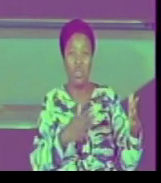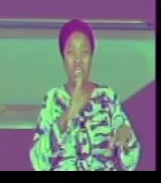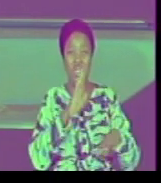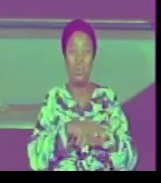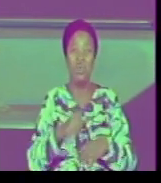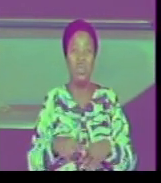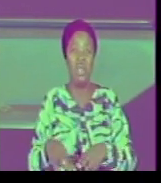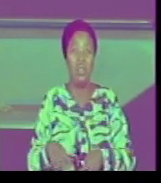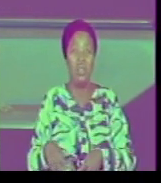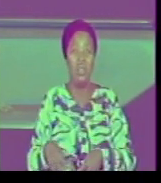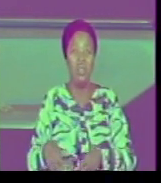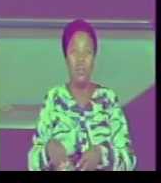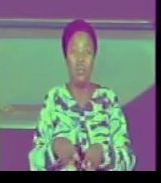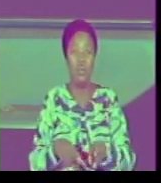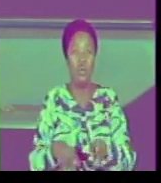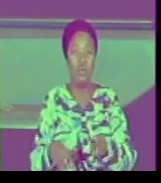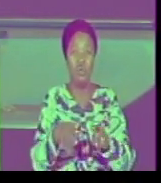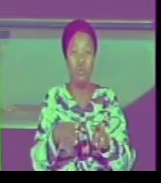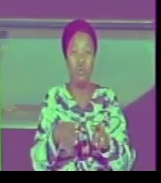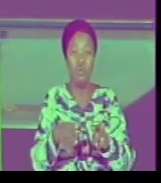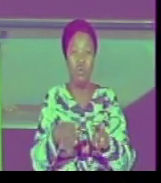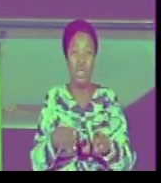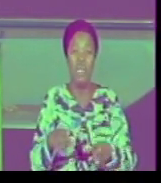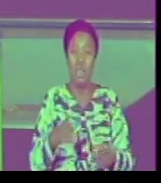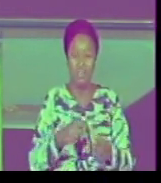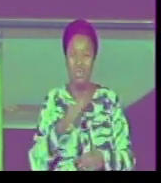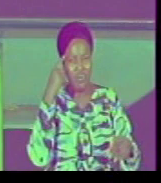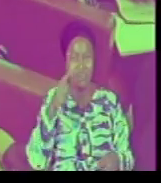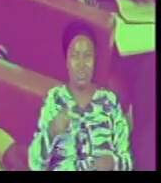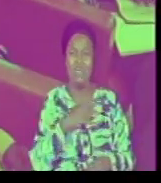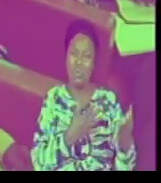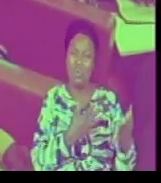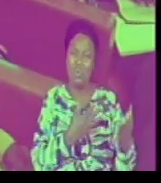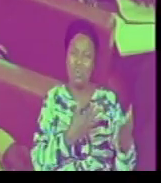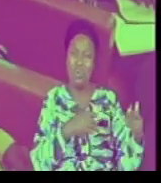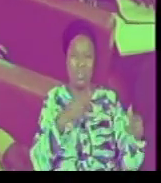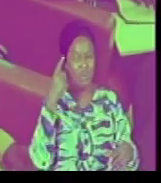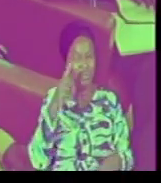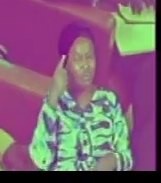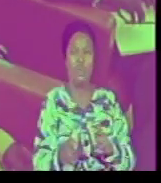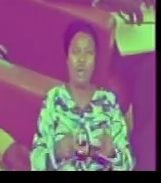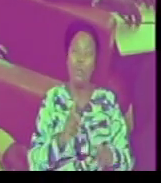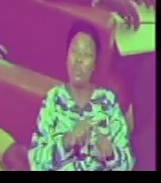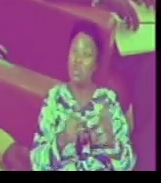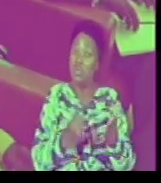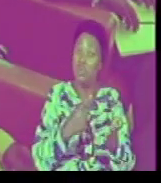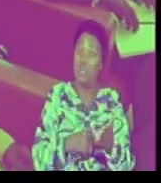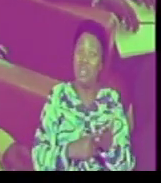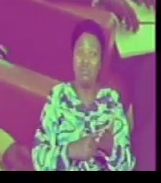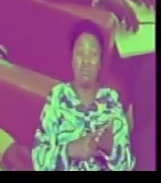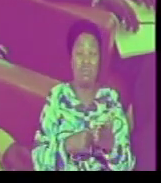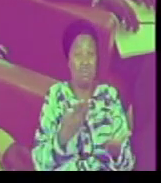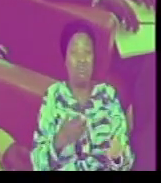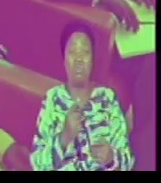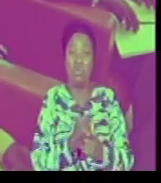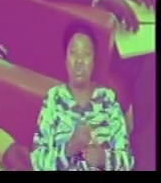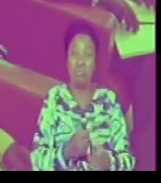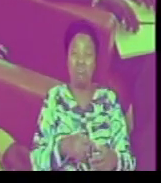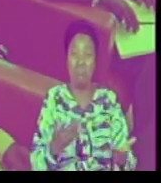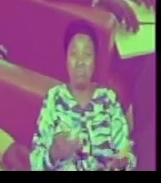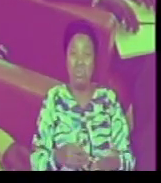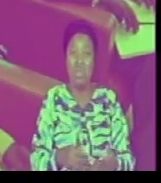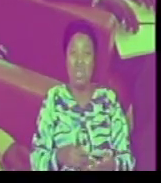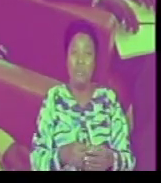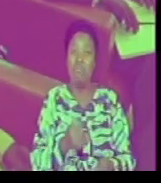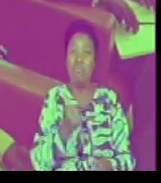people. But sometimes the people that run into those people who are not, they're not waiting for you. But this